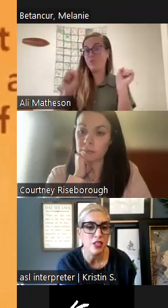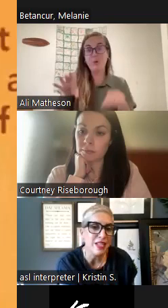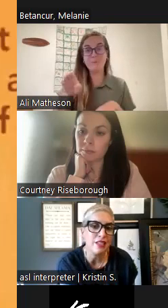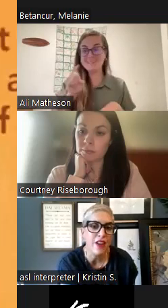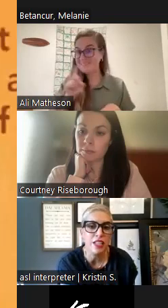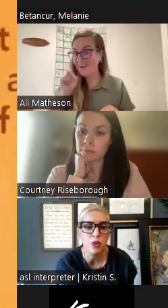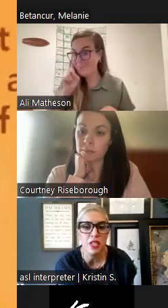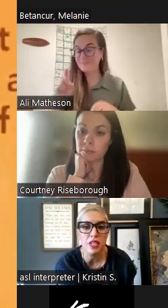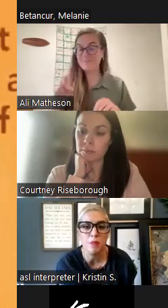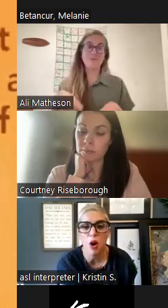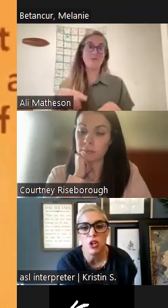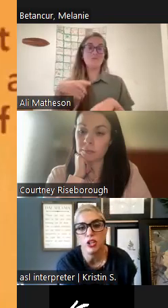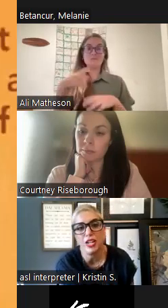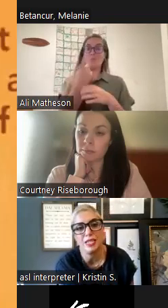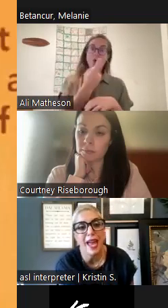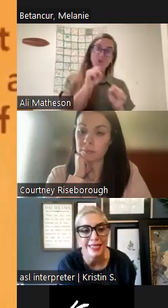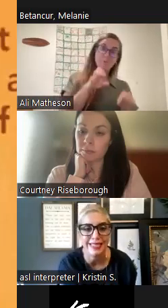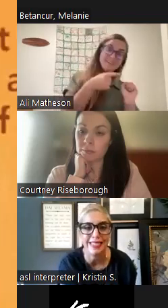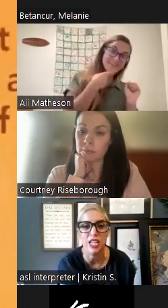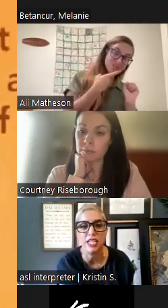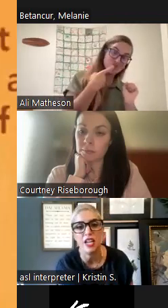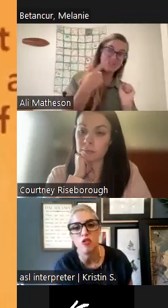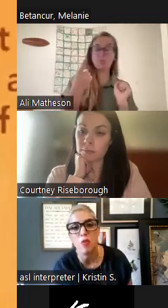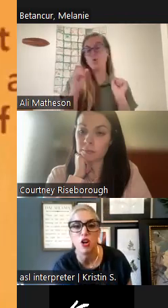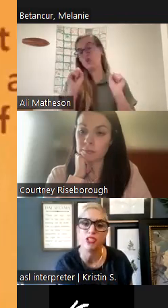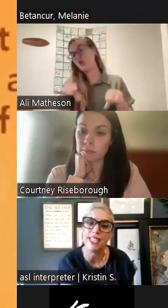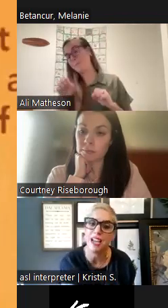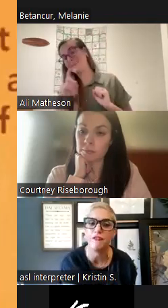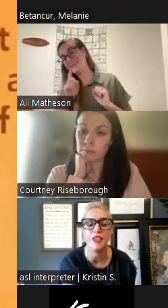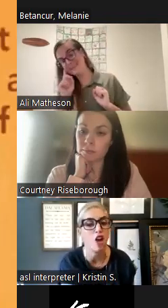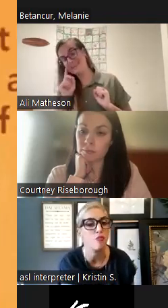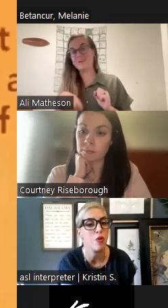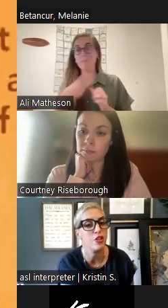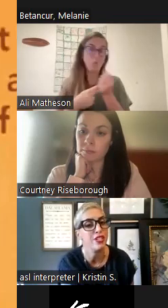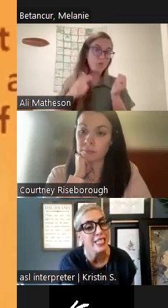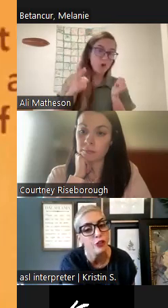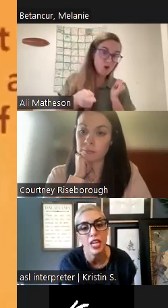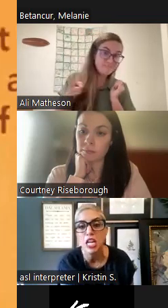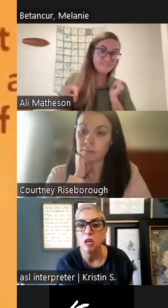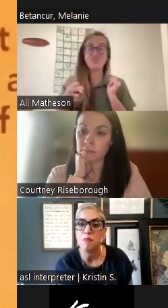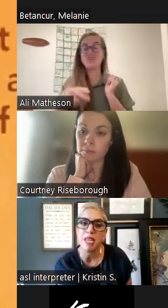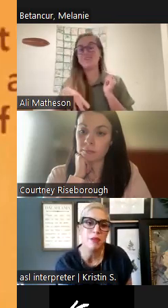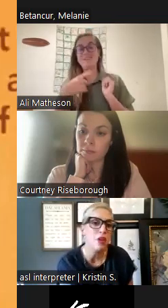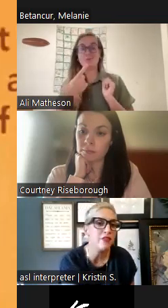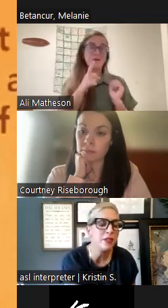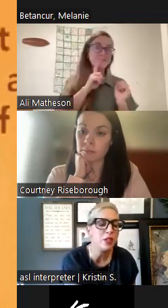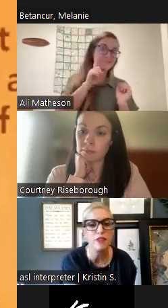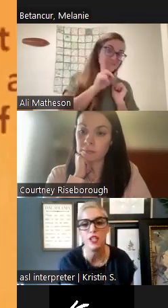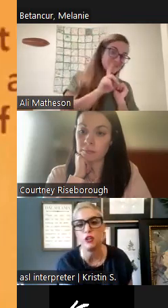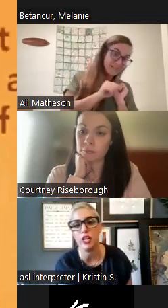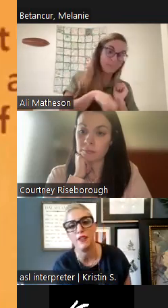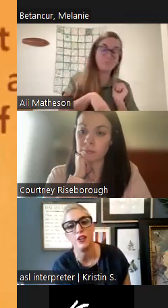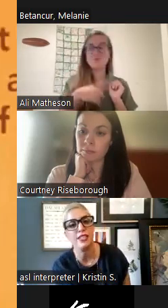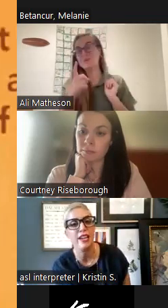So domestic violence with a partner, it depends on if the other partner is deaf, the other partner is hearing. Maybe one of them is